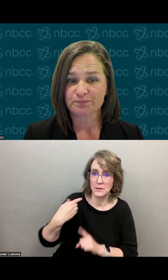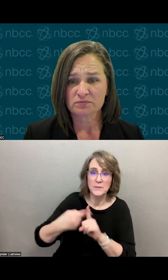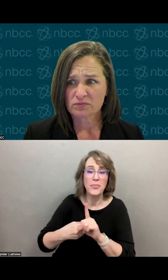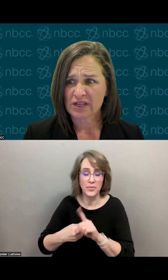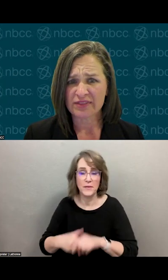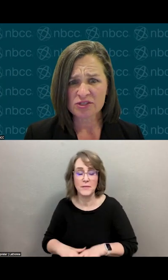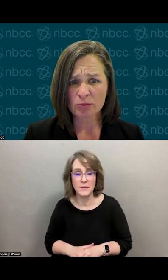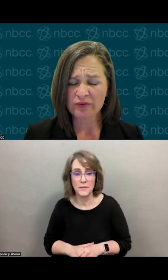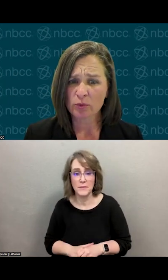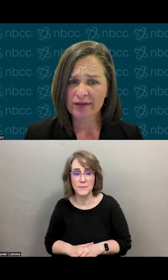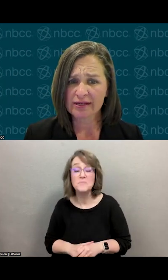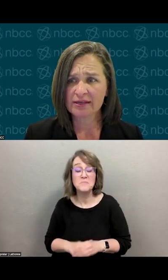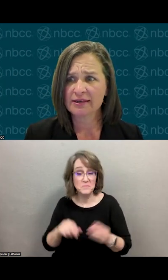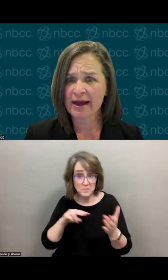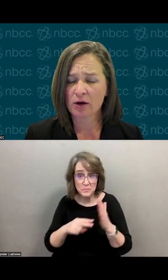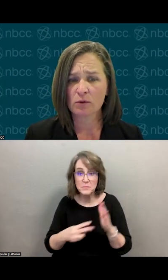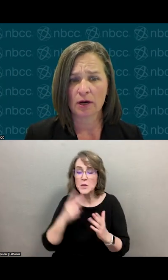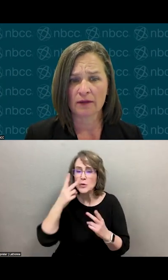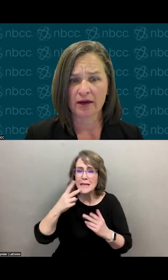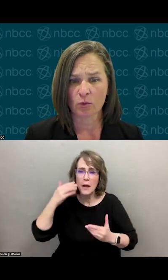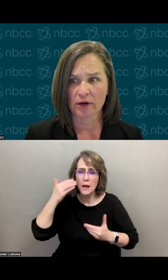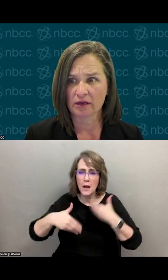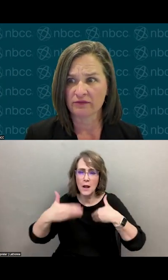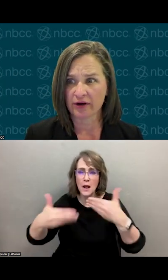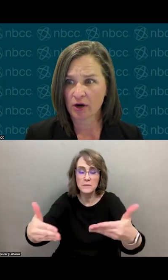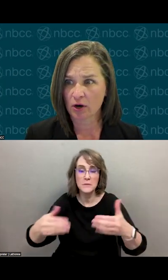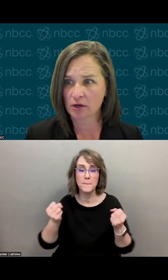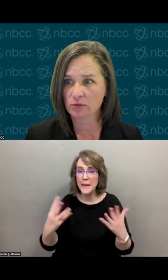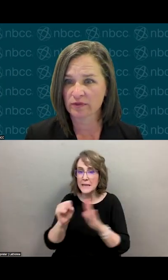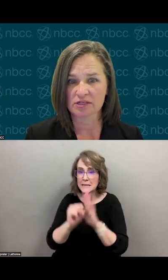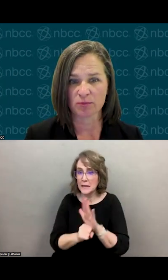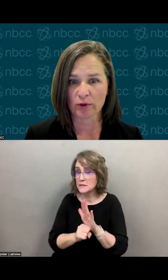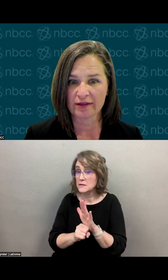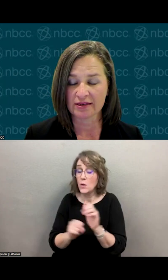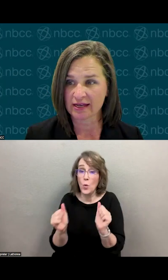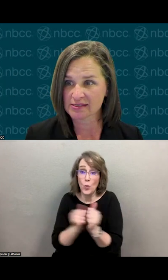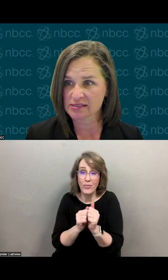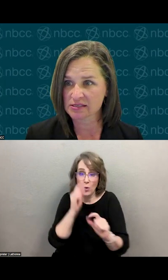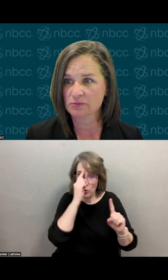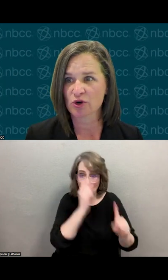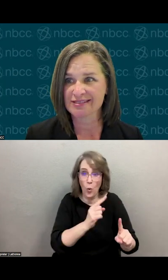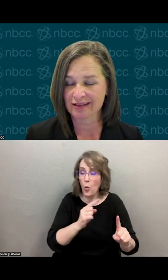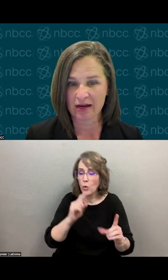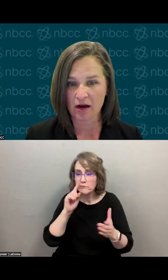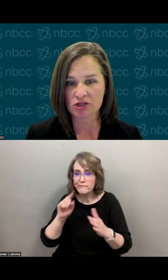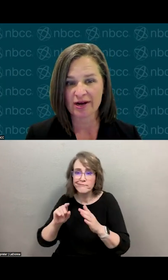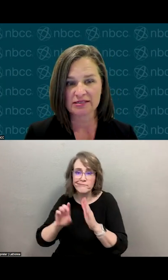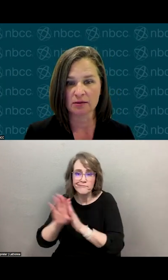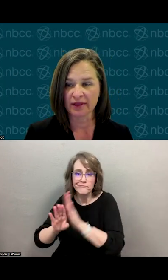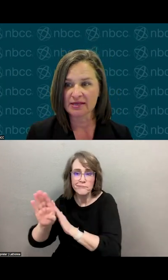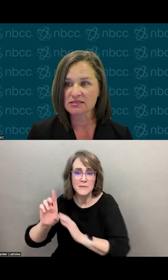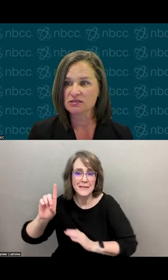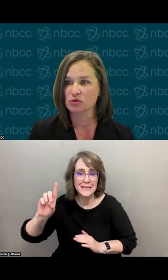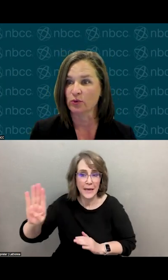So things are moving quickly now. They are working very hard with exploring the data system, trying to get that contract